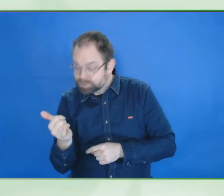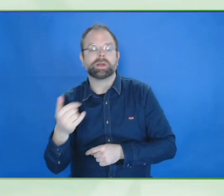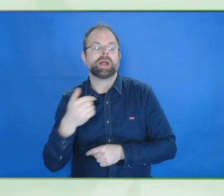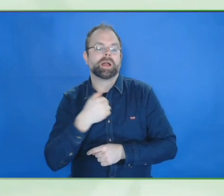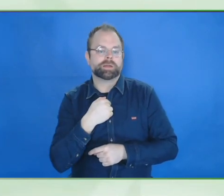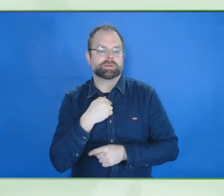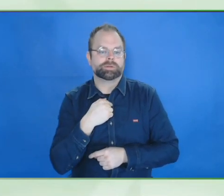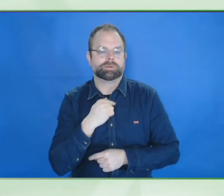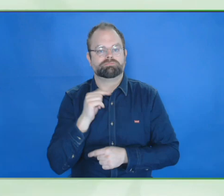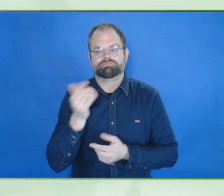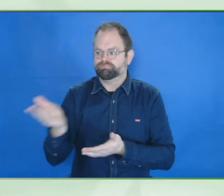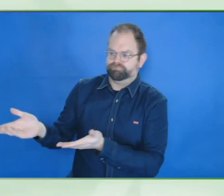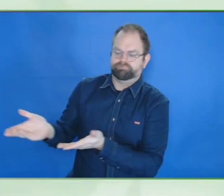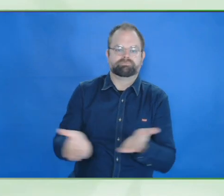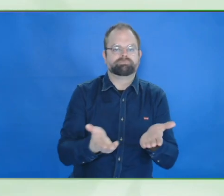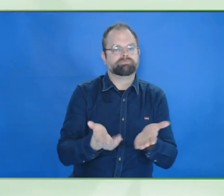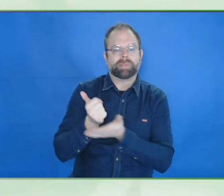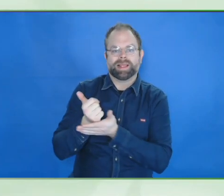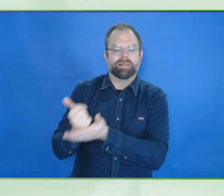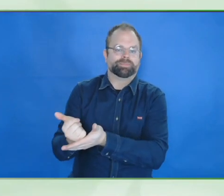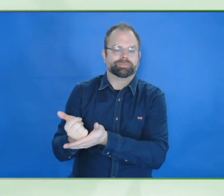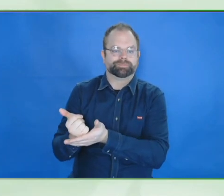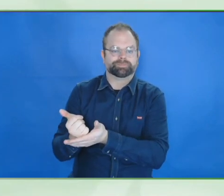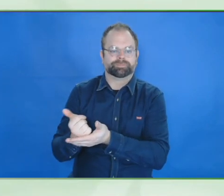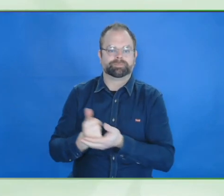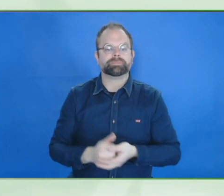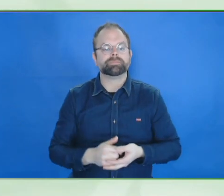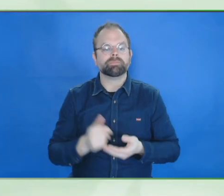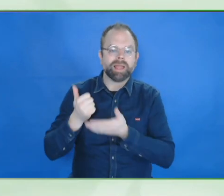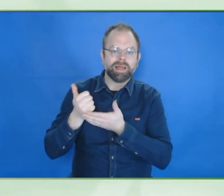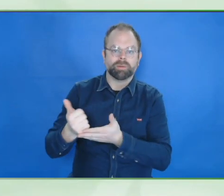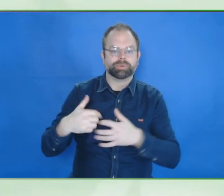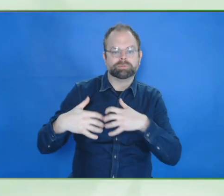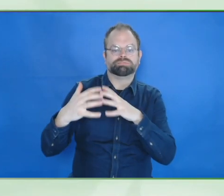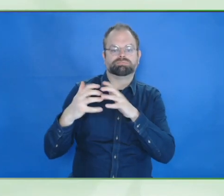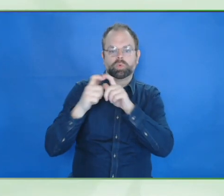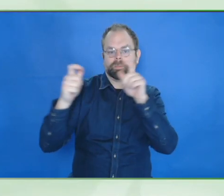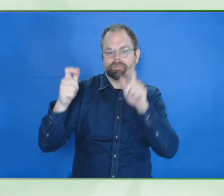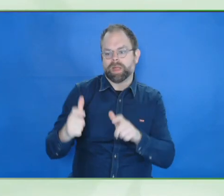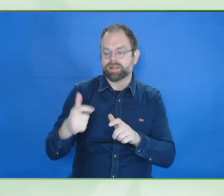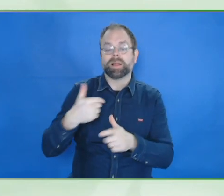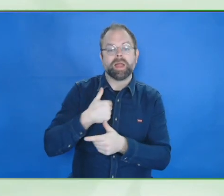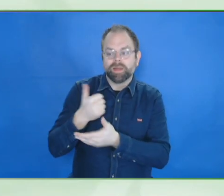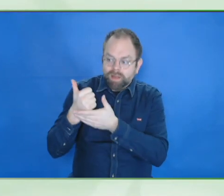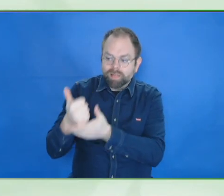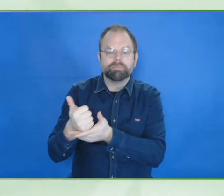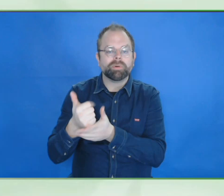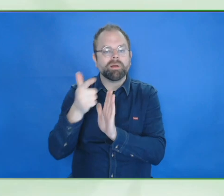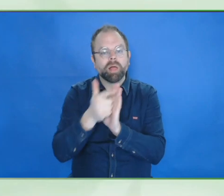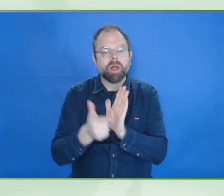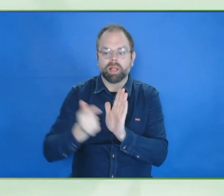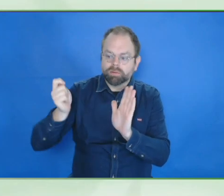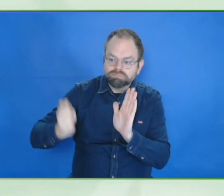them in legal aspects. I help them in financial aspects. But it must be a minimum